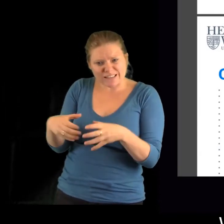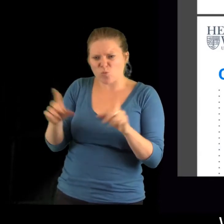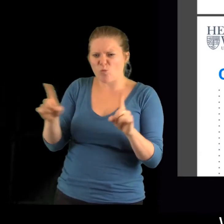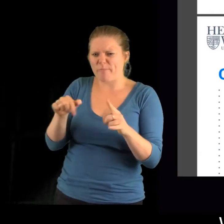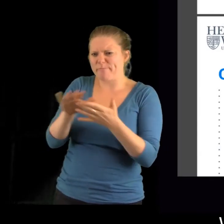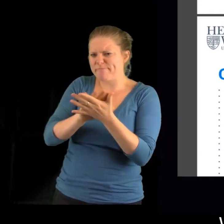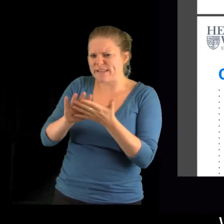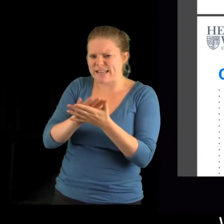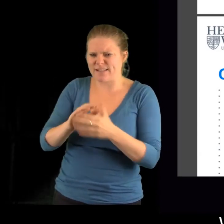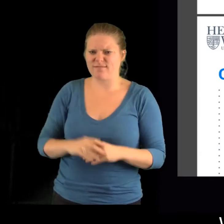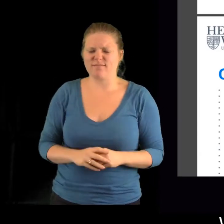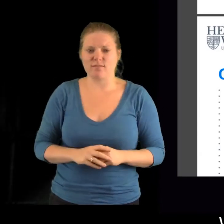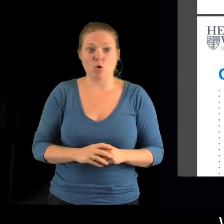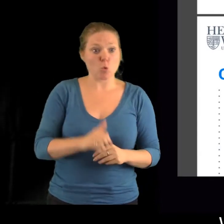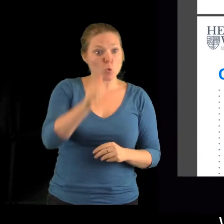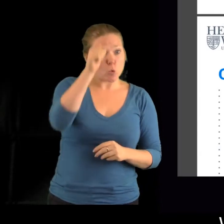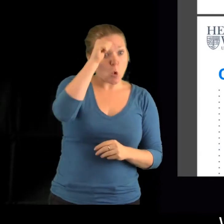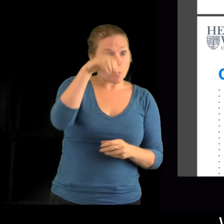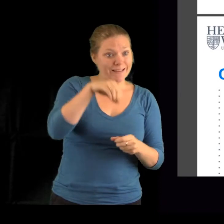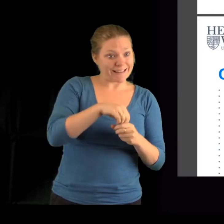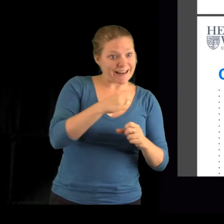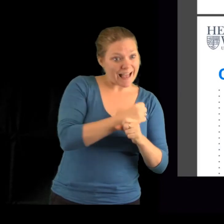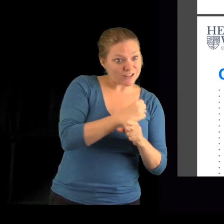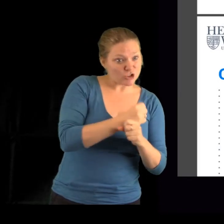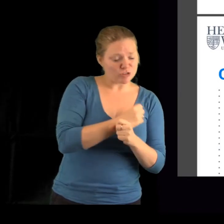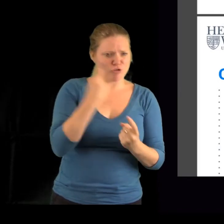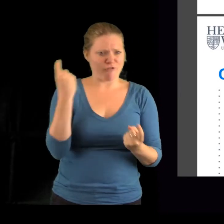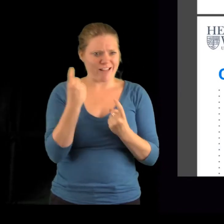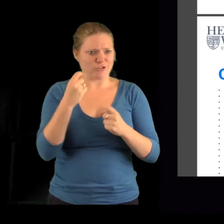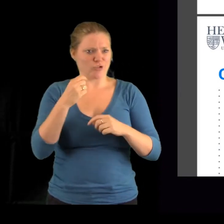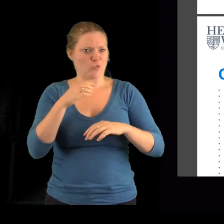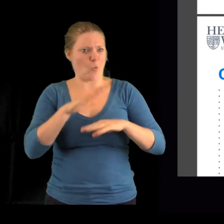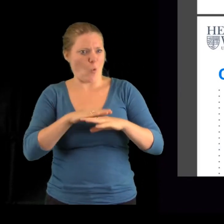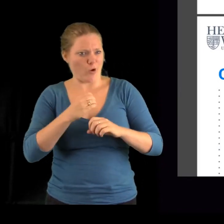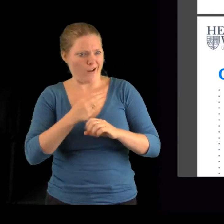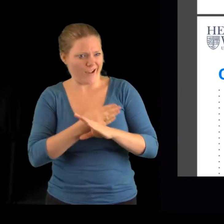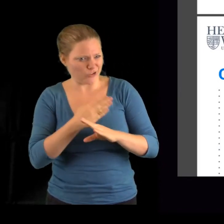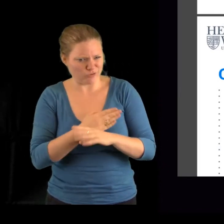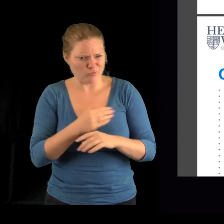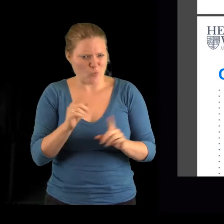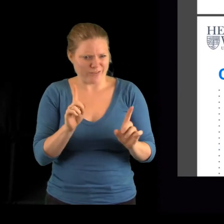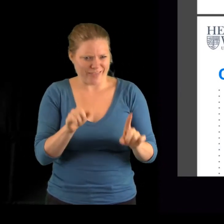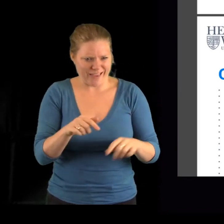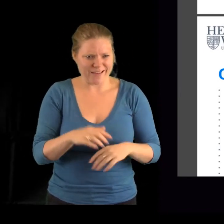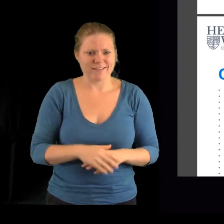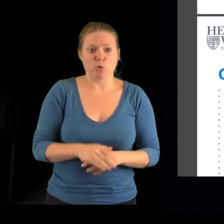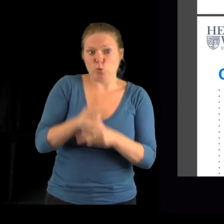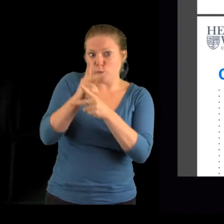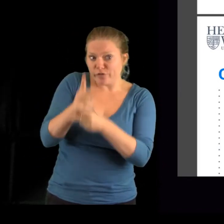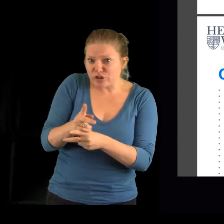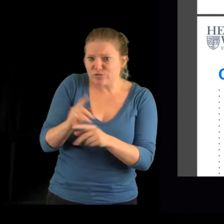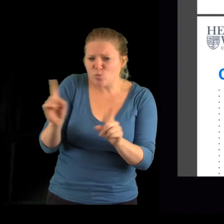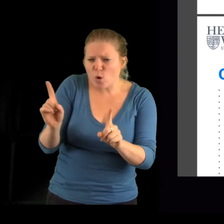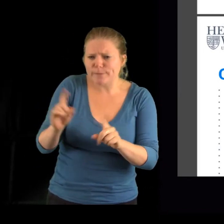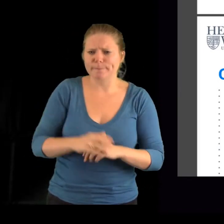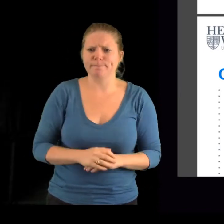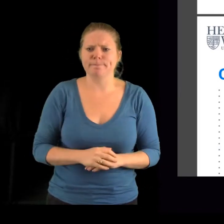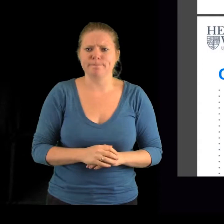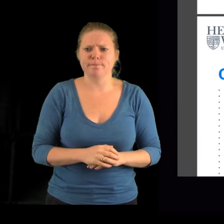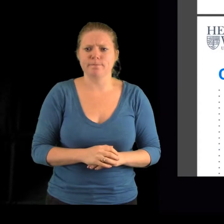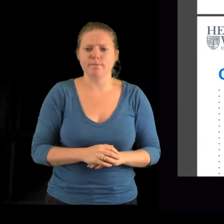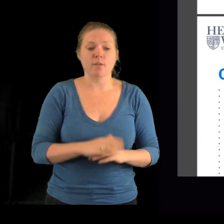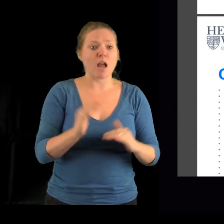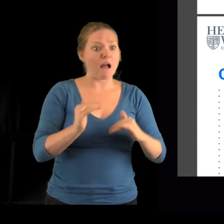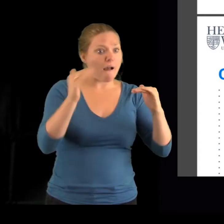What is reflection on action? Supervision. Okay. What is high context and low